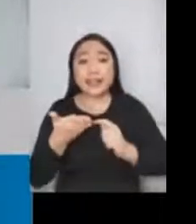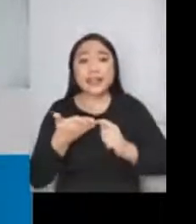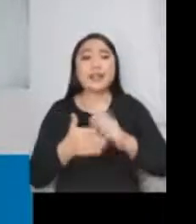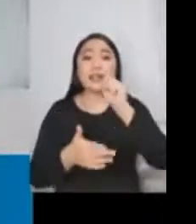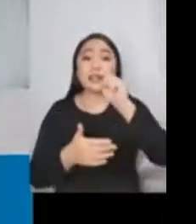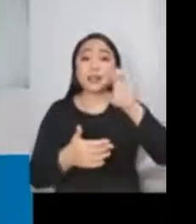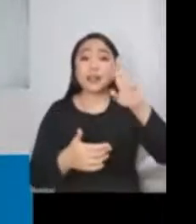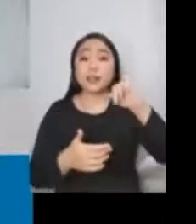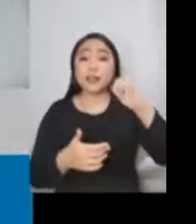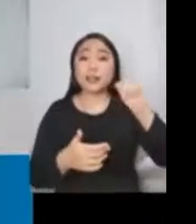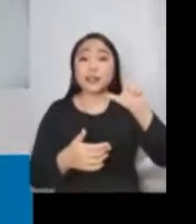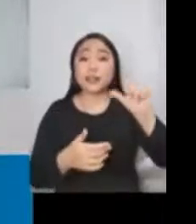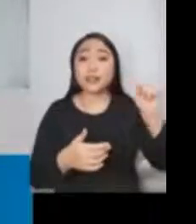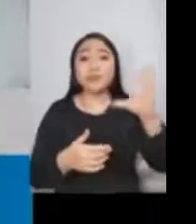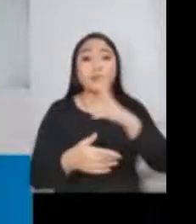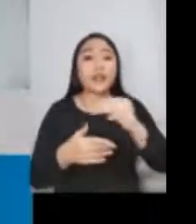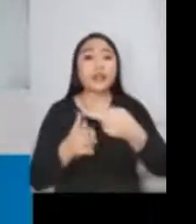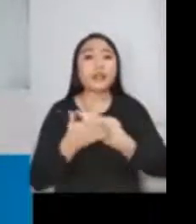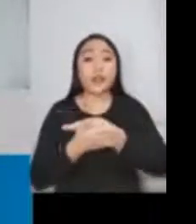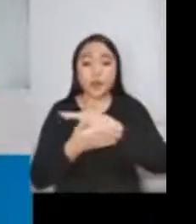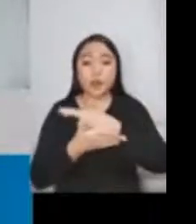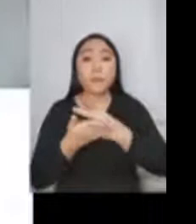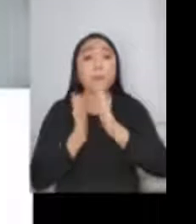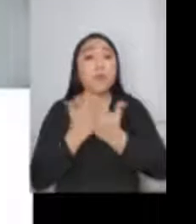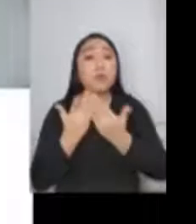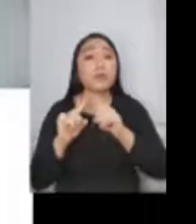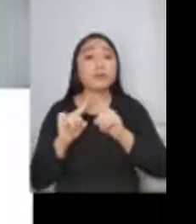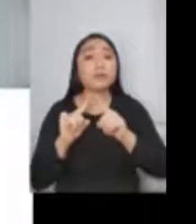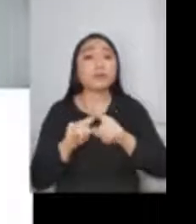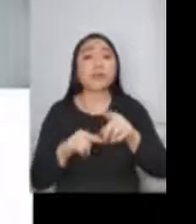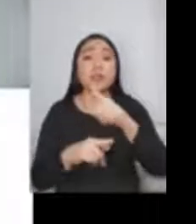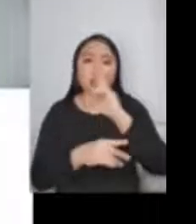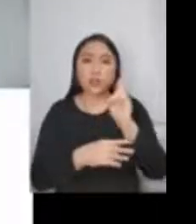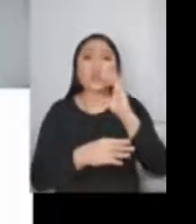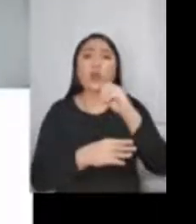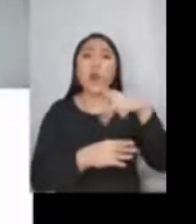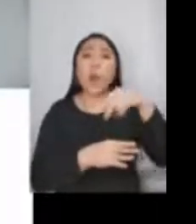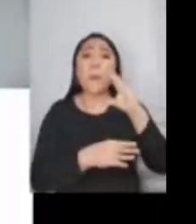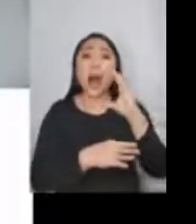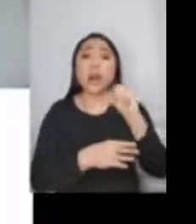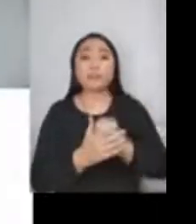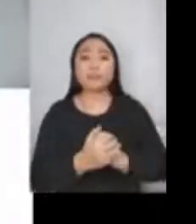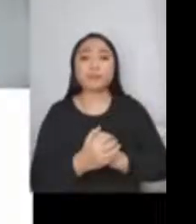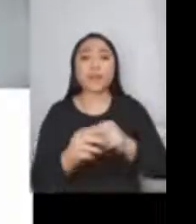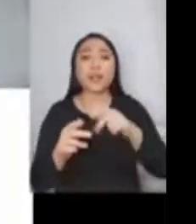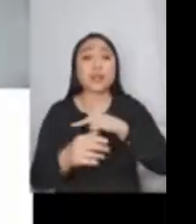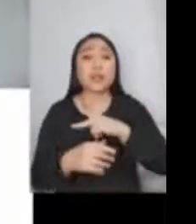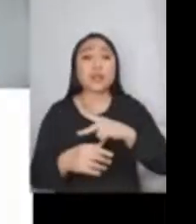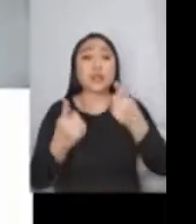or reference books. Now, in order for you to access our online public access